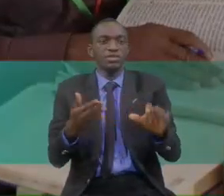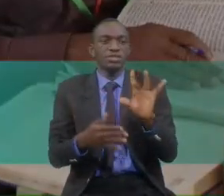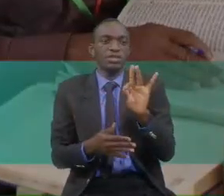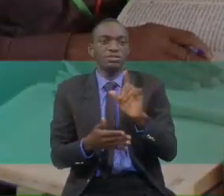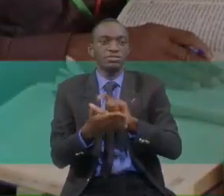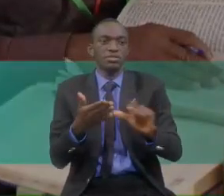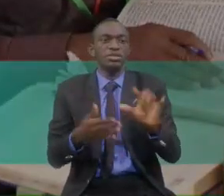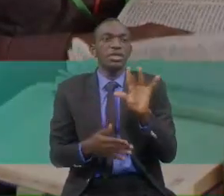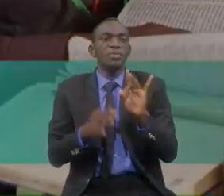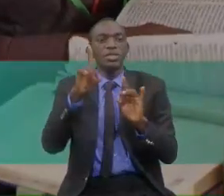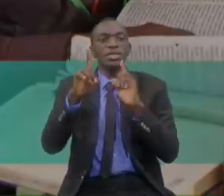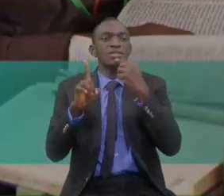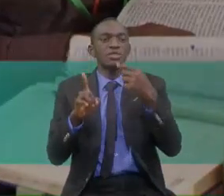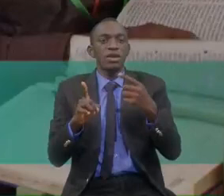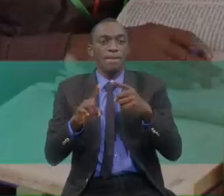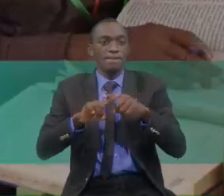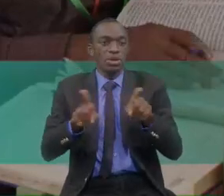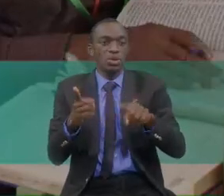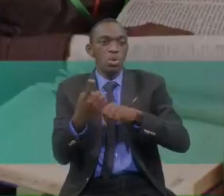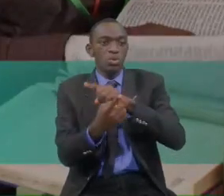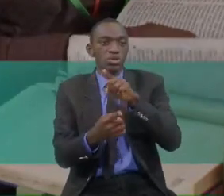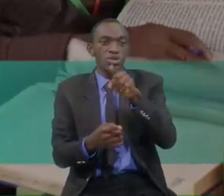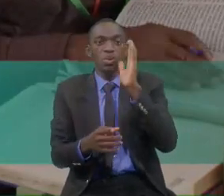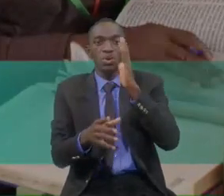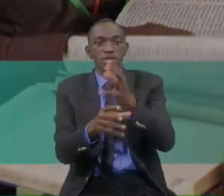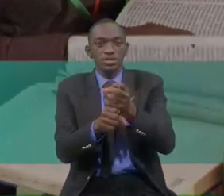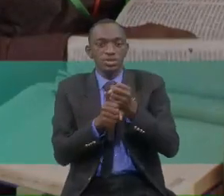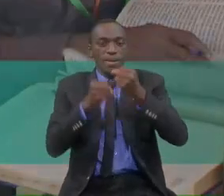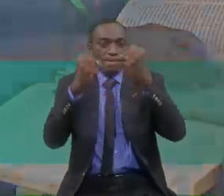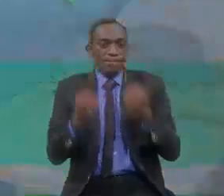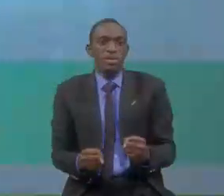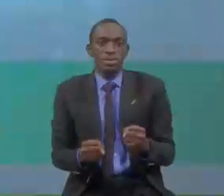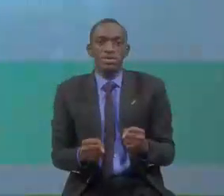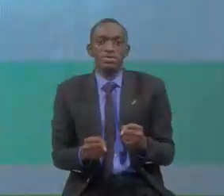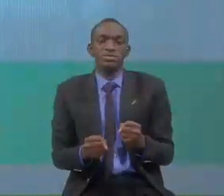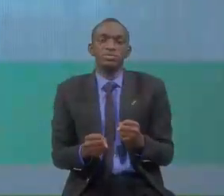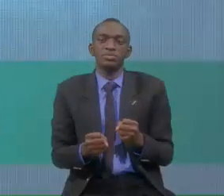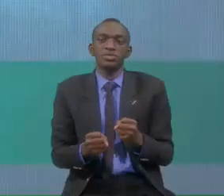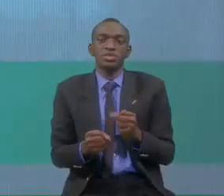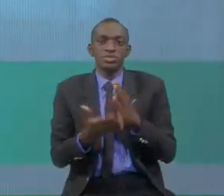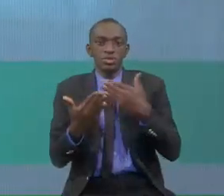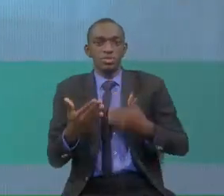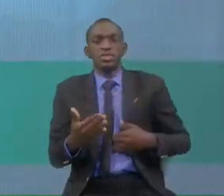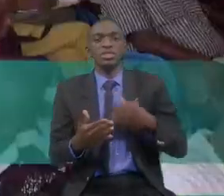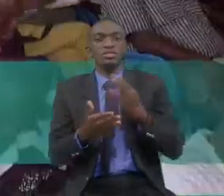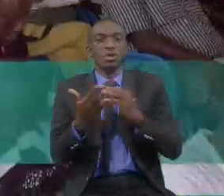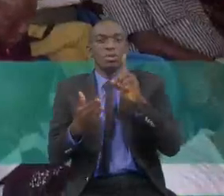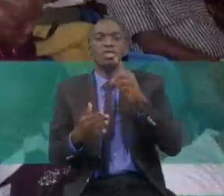8 it says, but ye shall receive power. Somebody shout